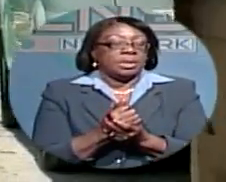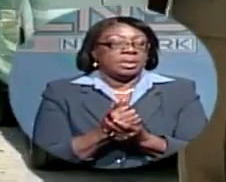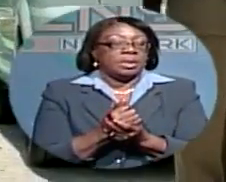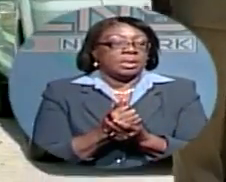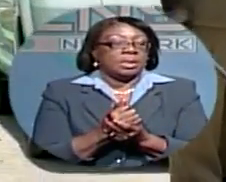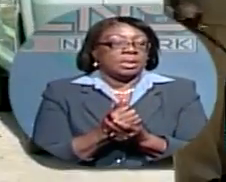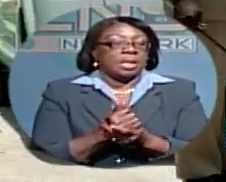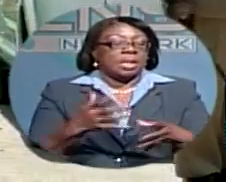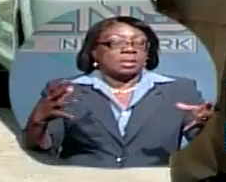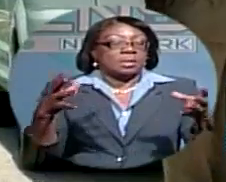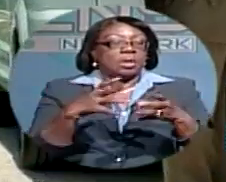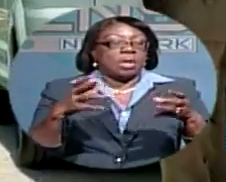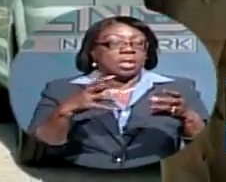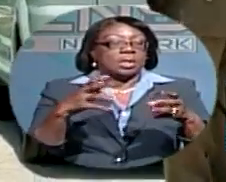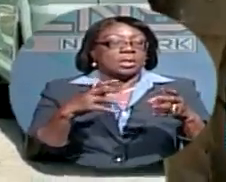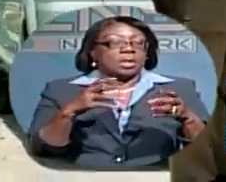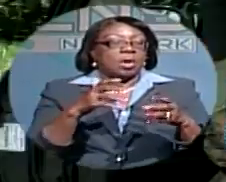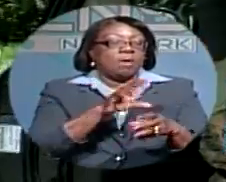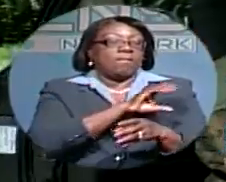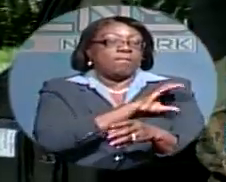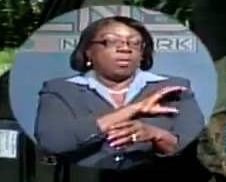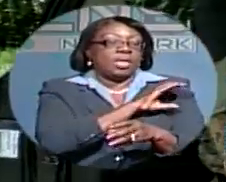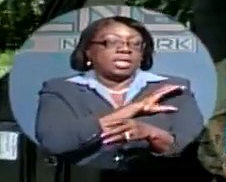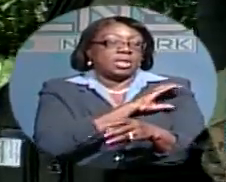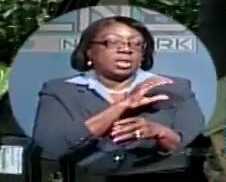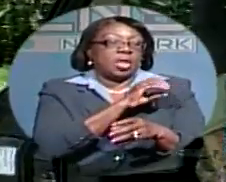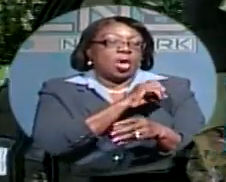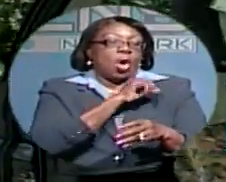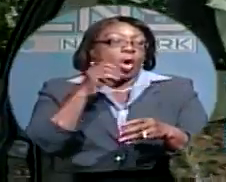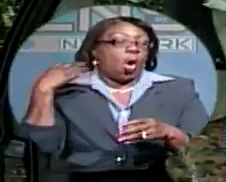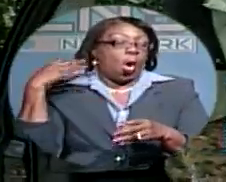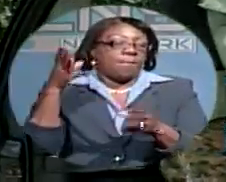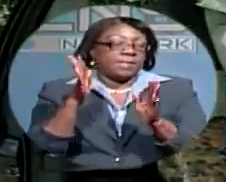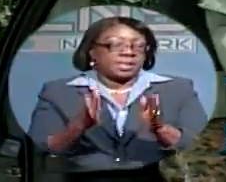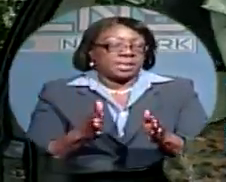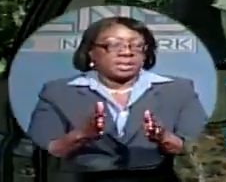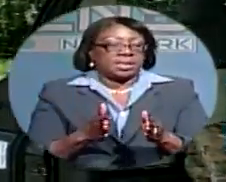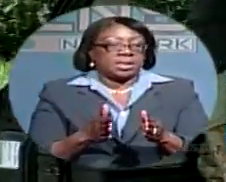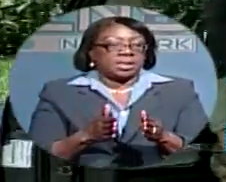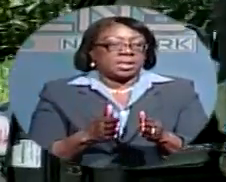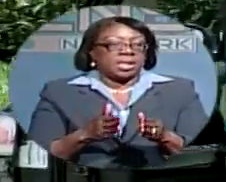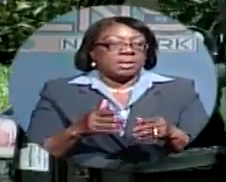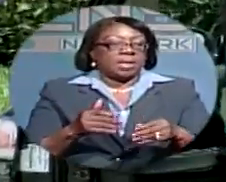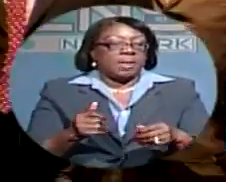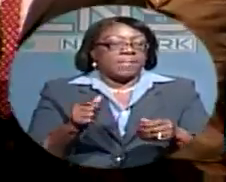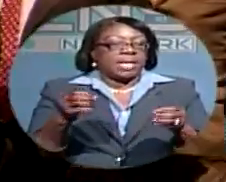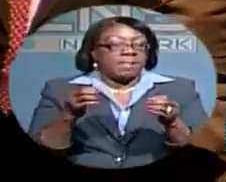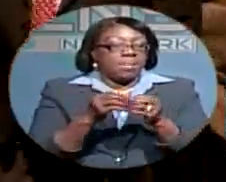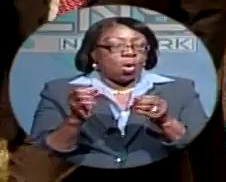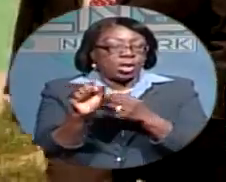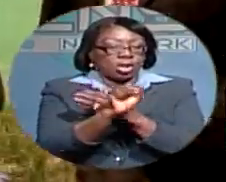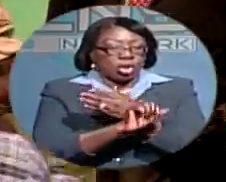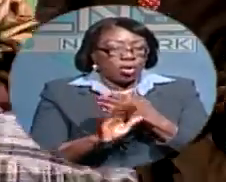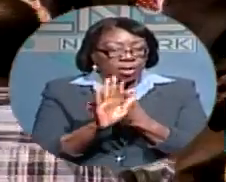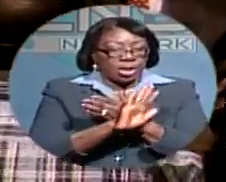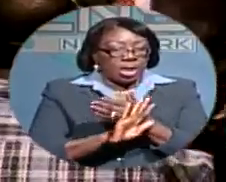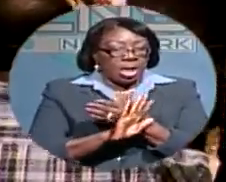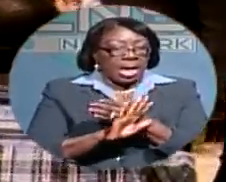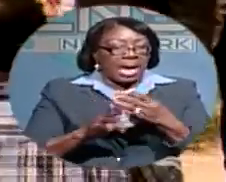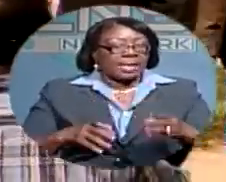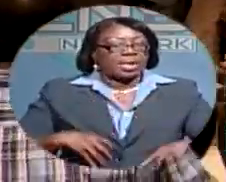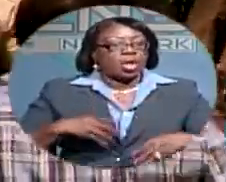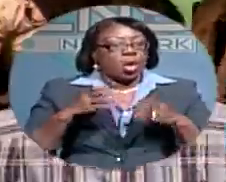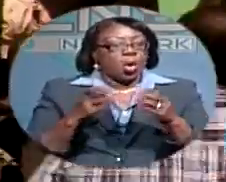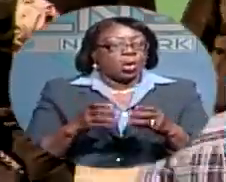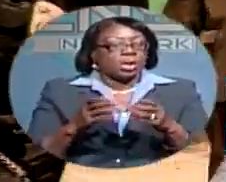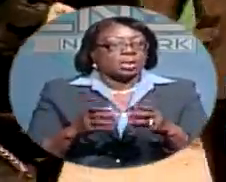Scores of senior police officers, including heavily armed DEU officers, beefing up security at the Nassau Street Magistrate Court. The heavy